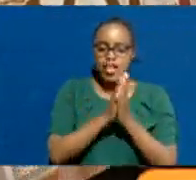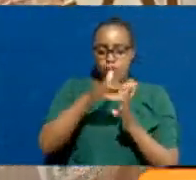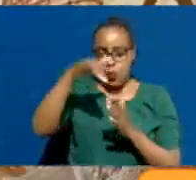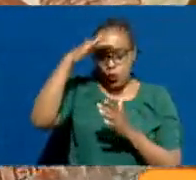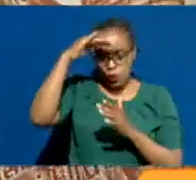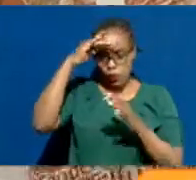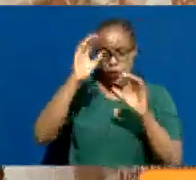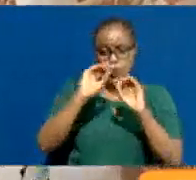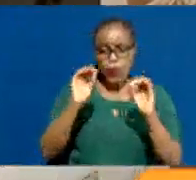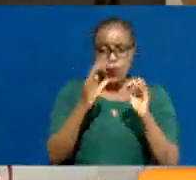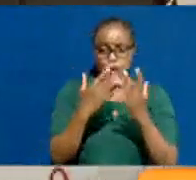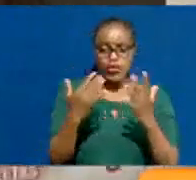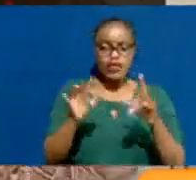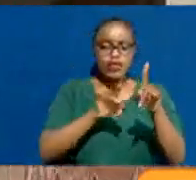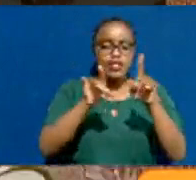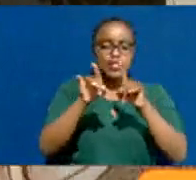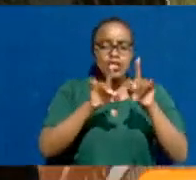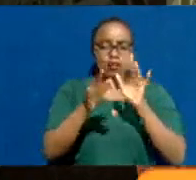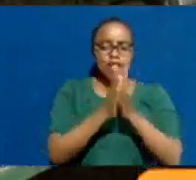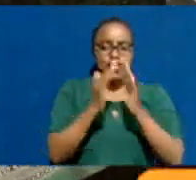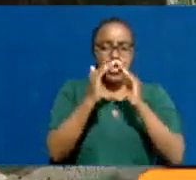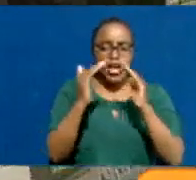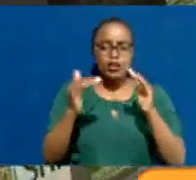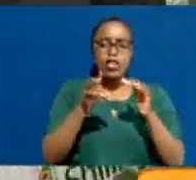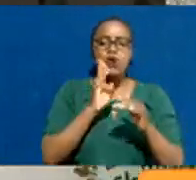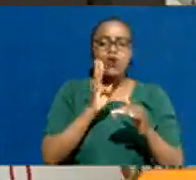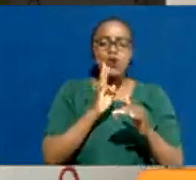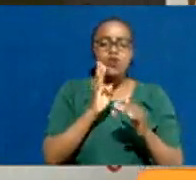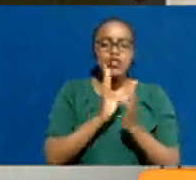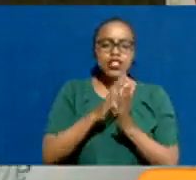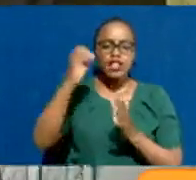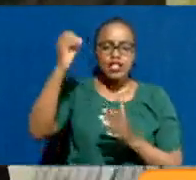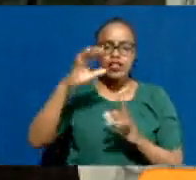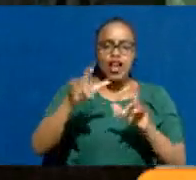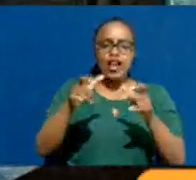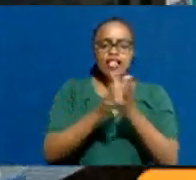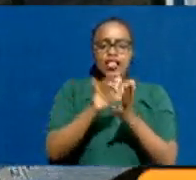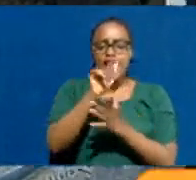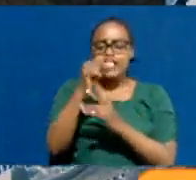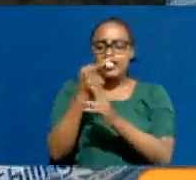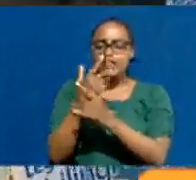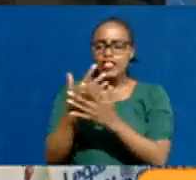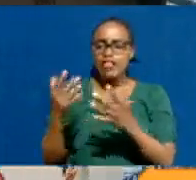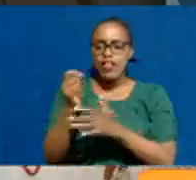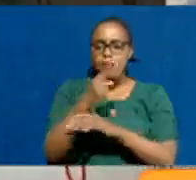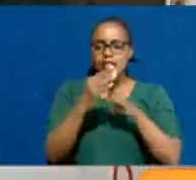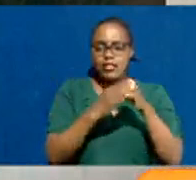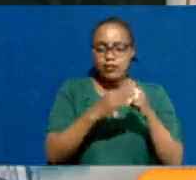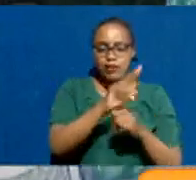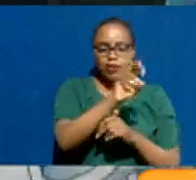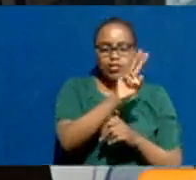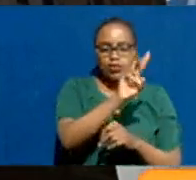non-alcoholic beverages, transport and housing, water, electricity, gas and other fuels between September 2021